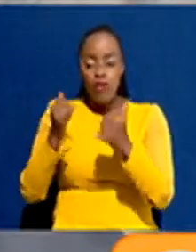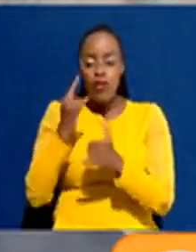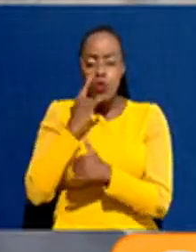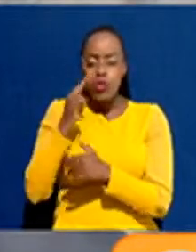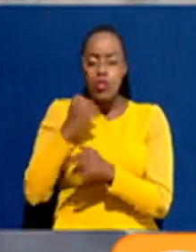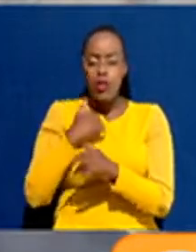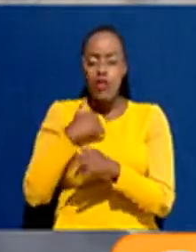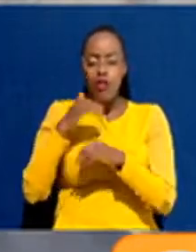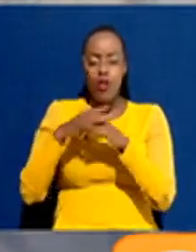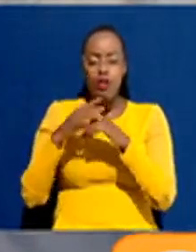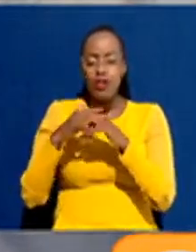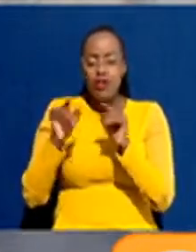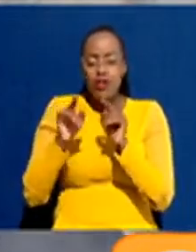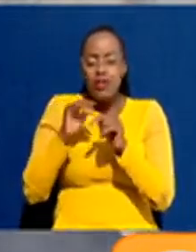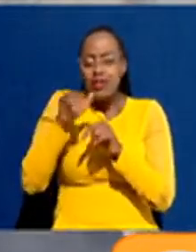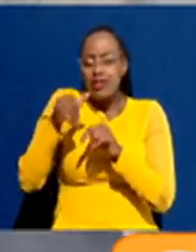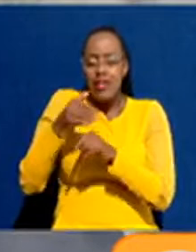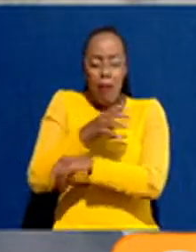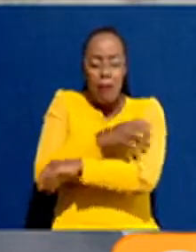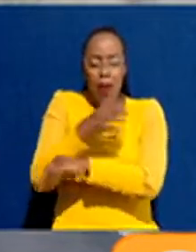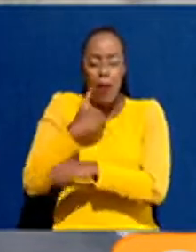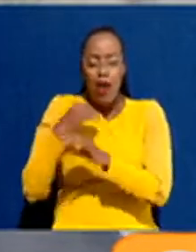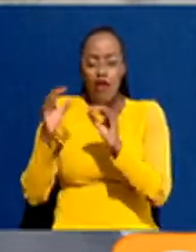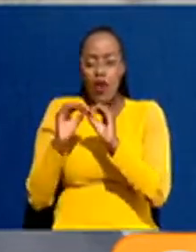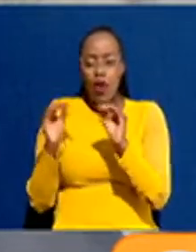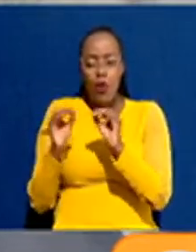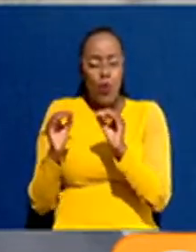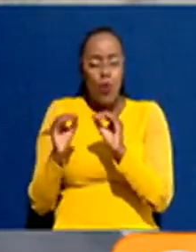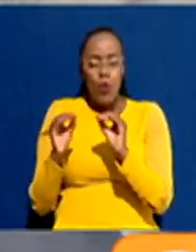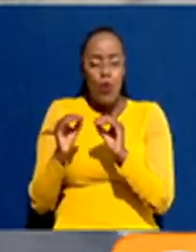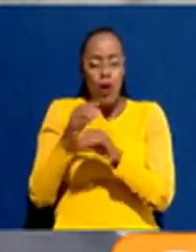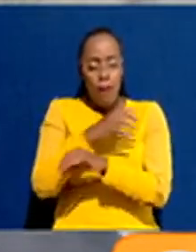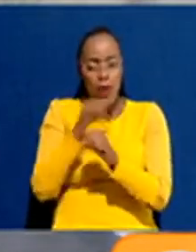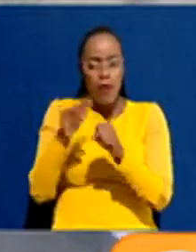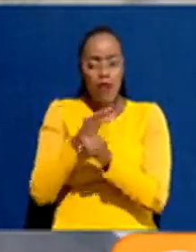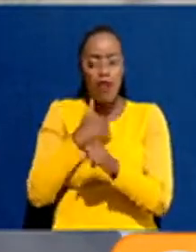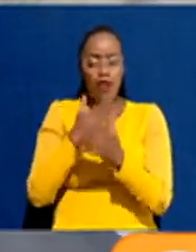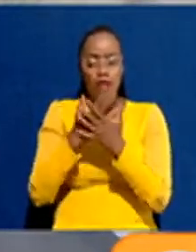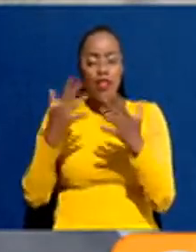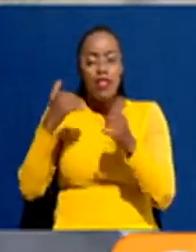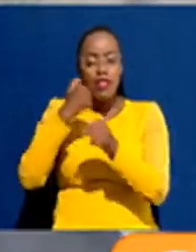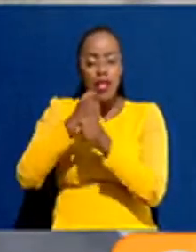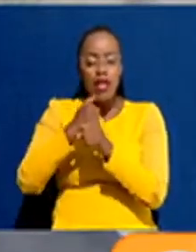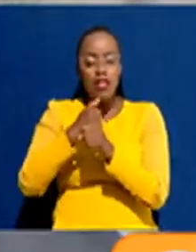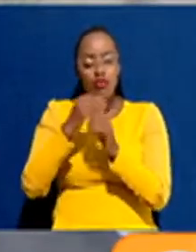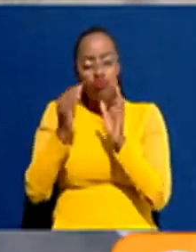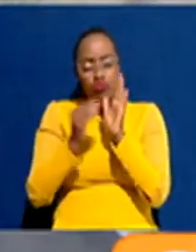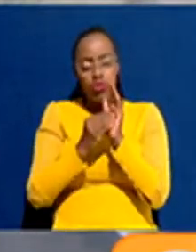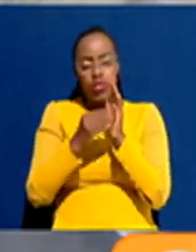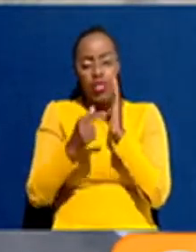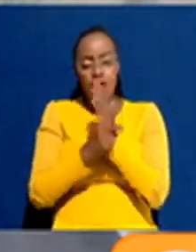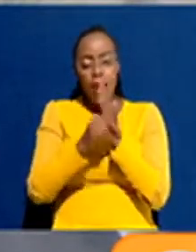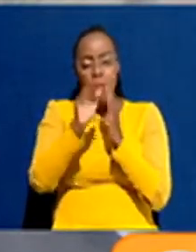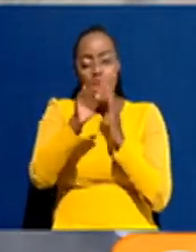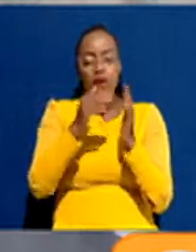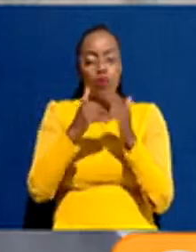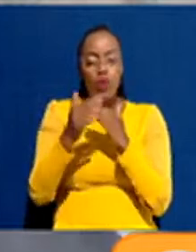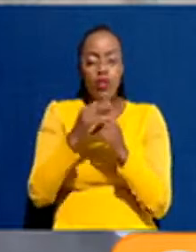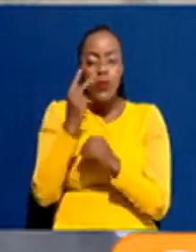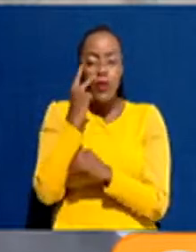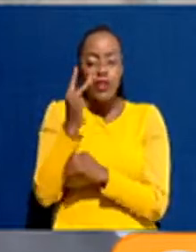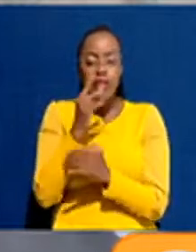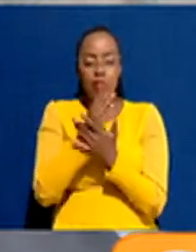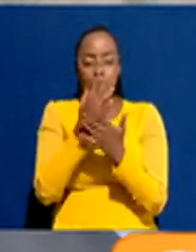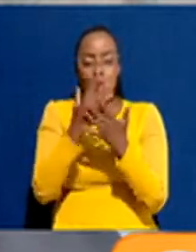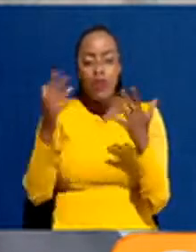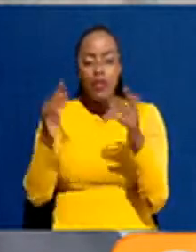be virtually powerless where it comes, although things are done in his name. So what we see, some of those